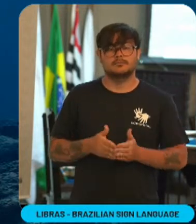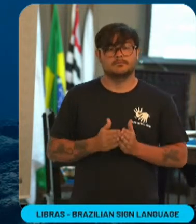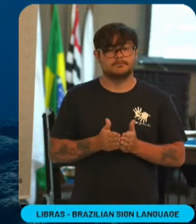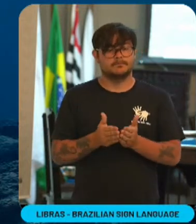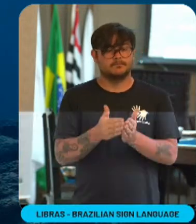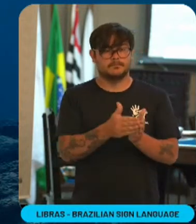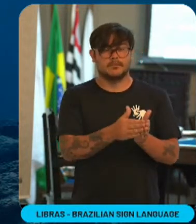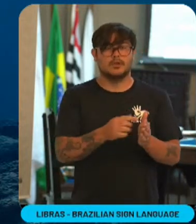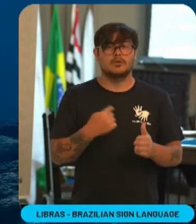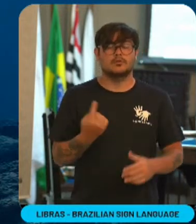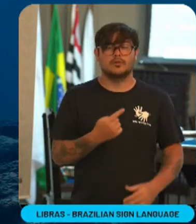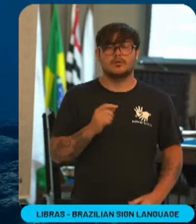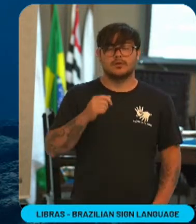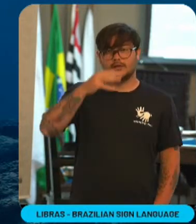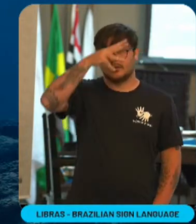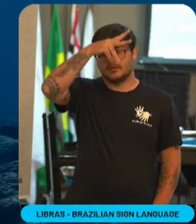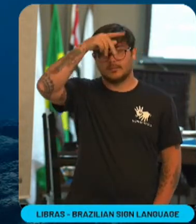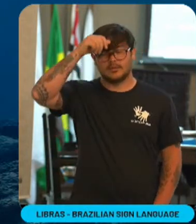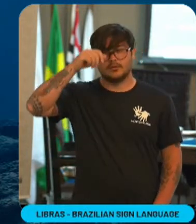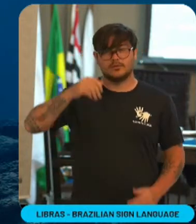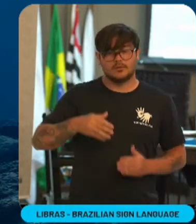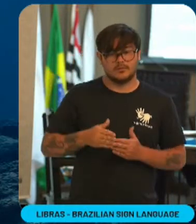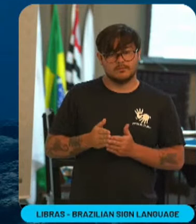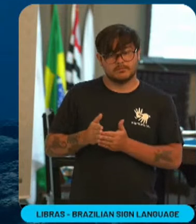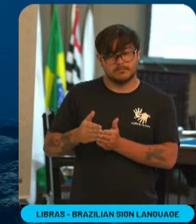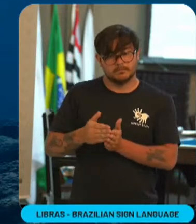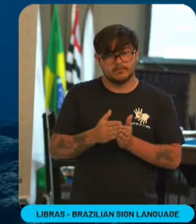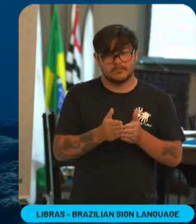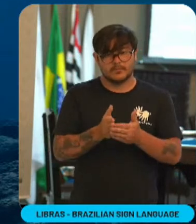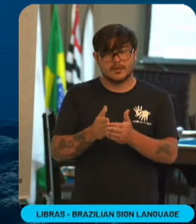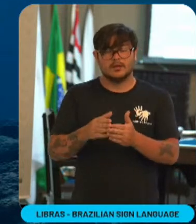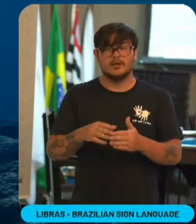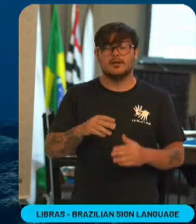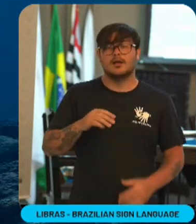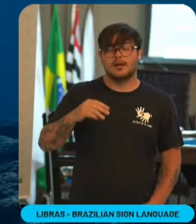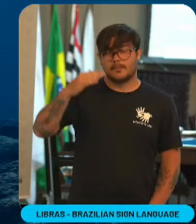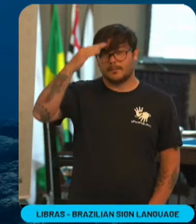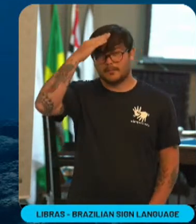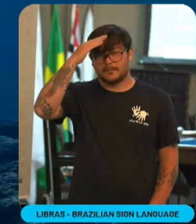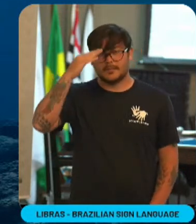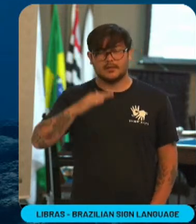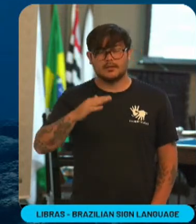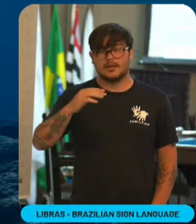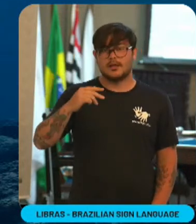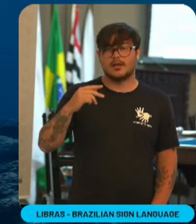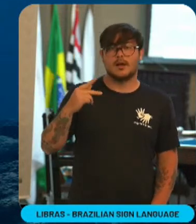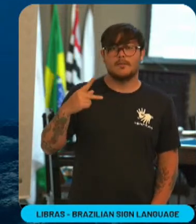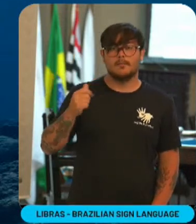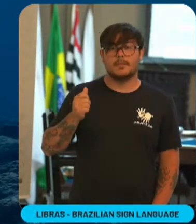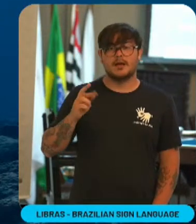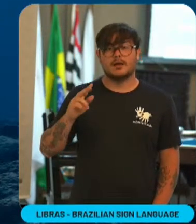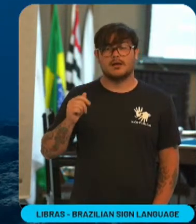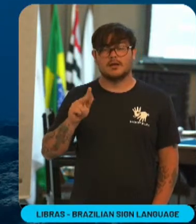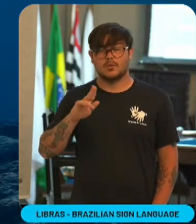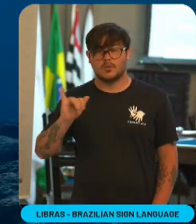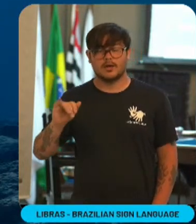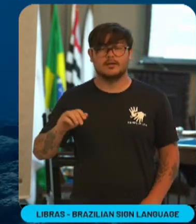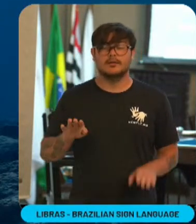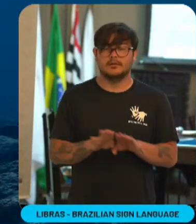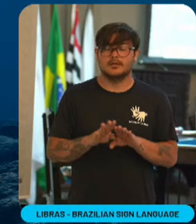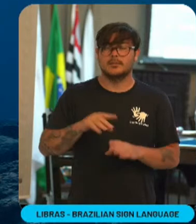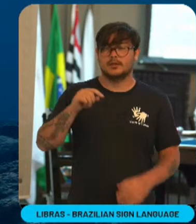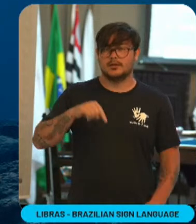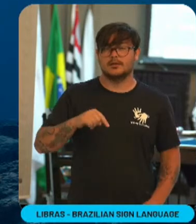navigation company in Brazil. We navigate the rivers of the Amazon, the Paraná-Paraguay rivers, and the